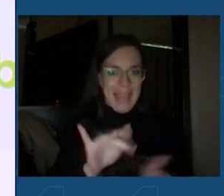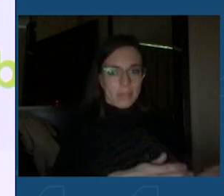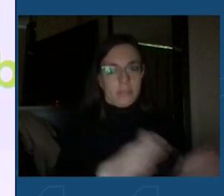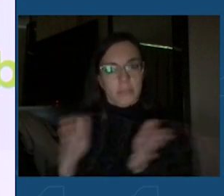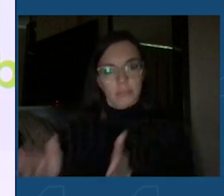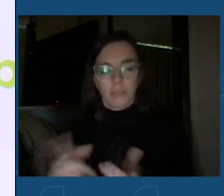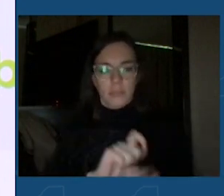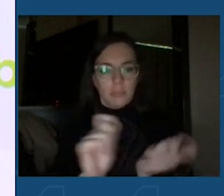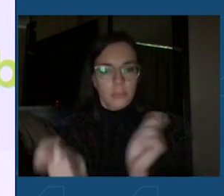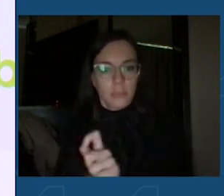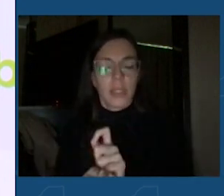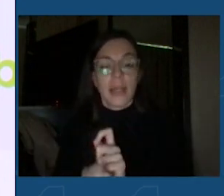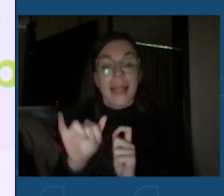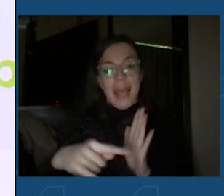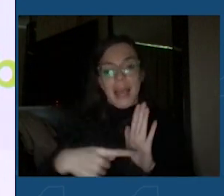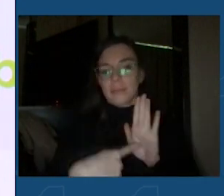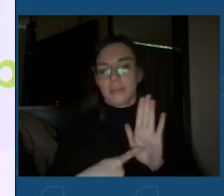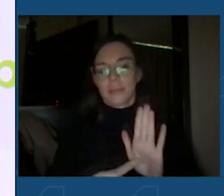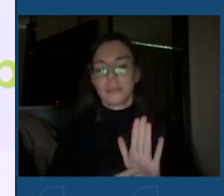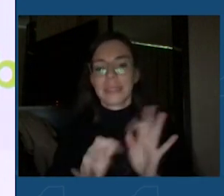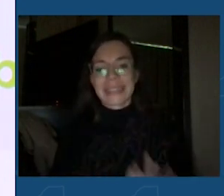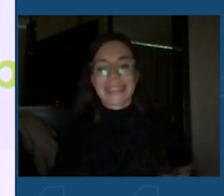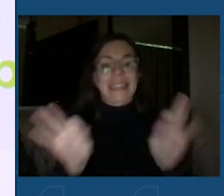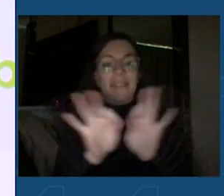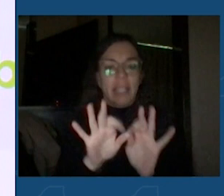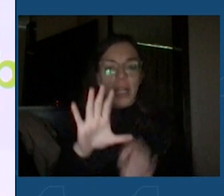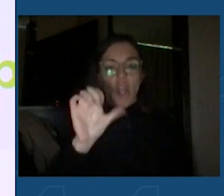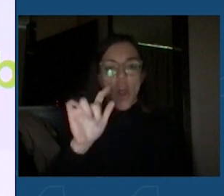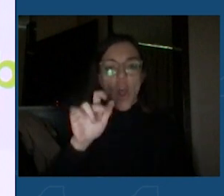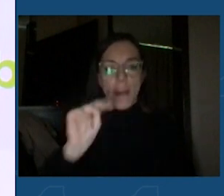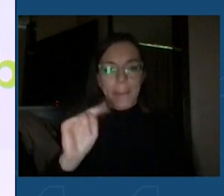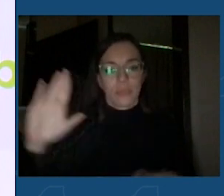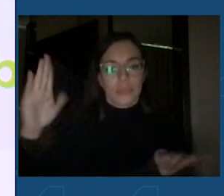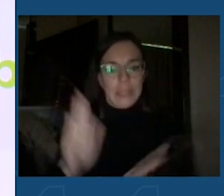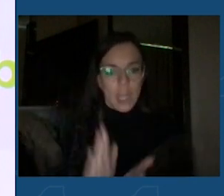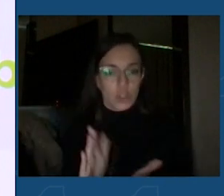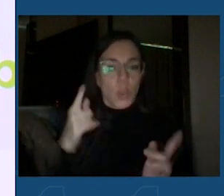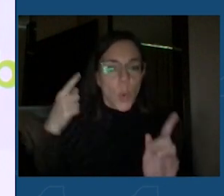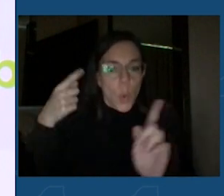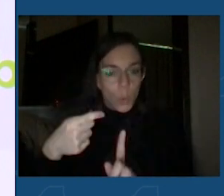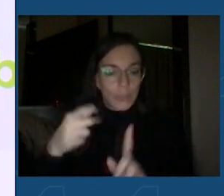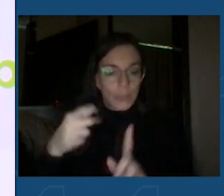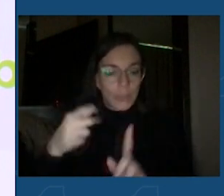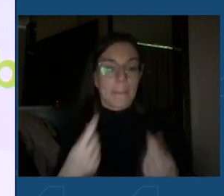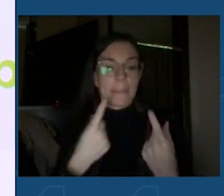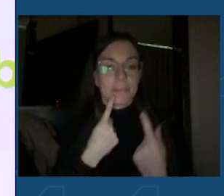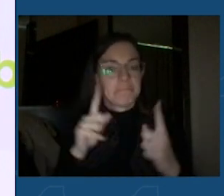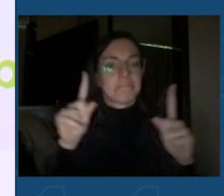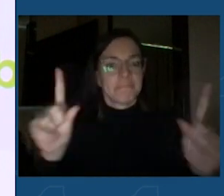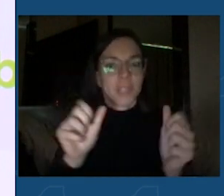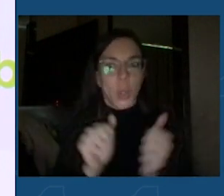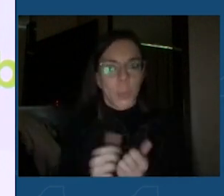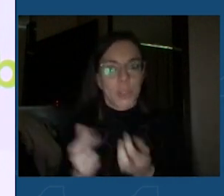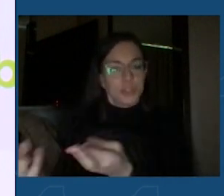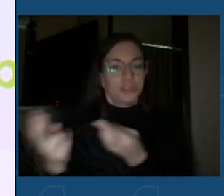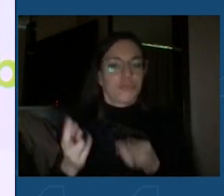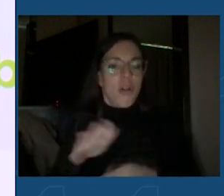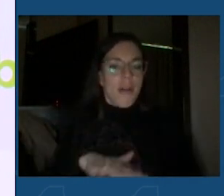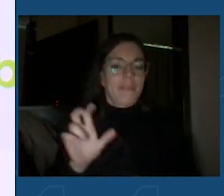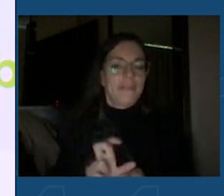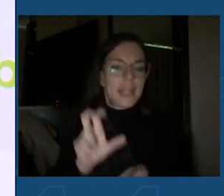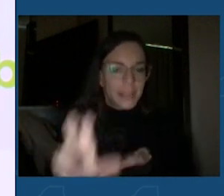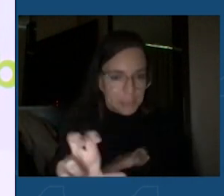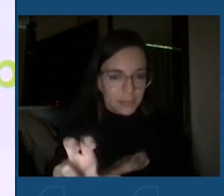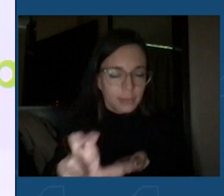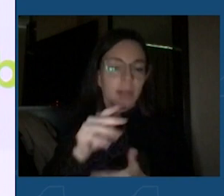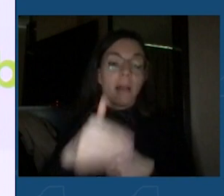It demonstrates the significant carbon reduction goals which can be achieved with returns on investment. The